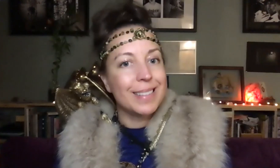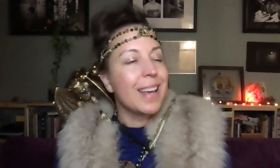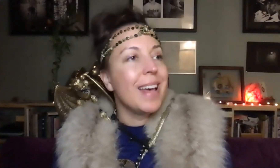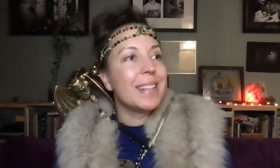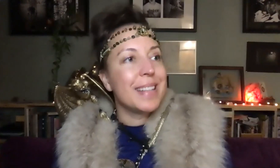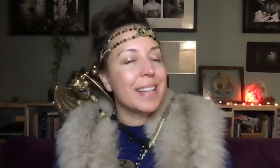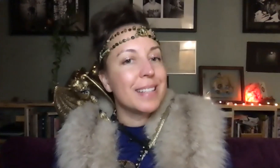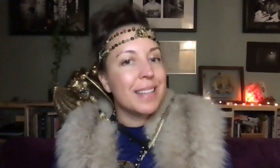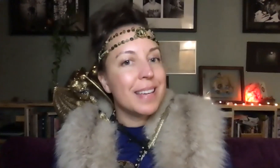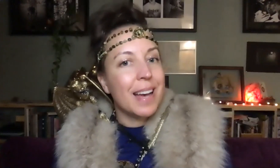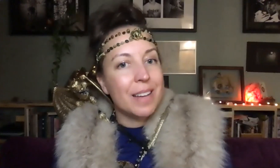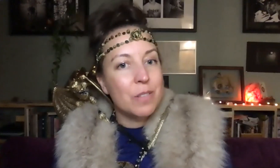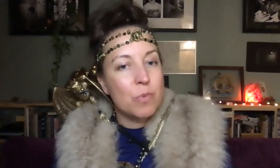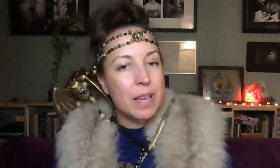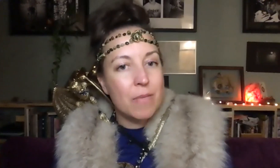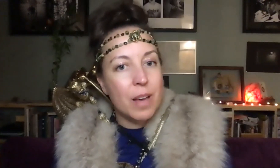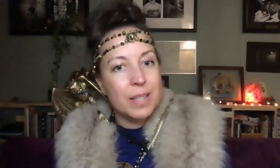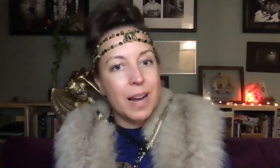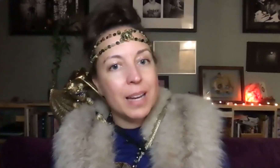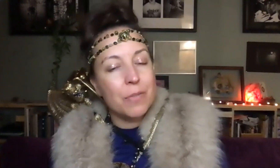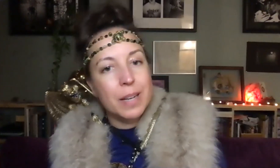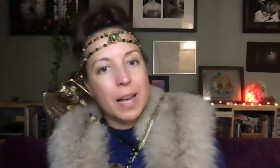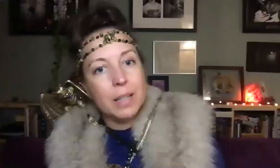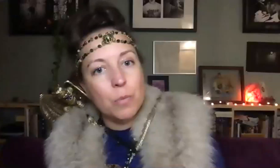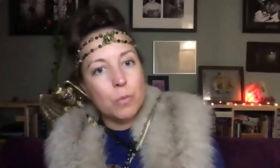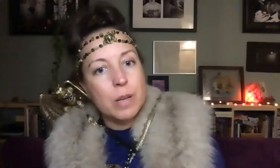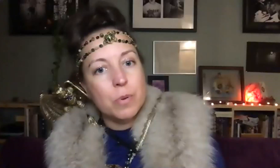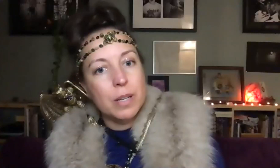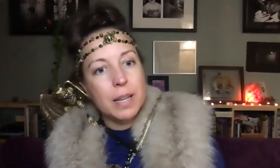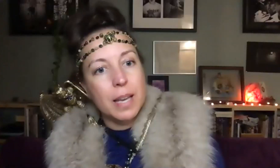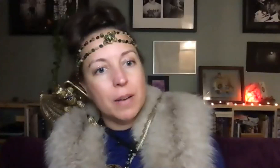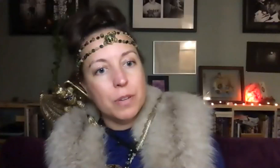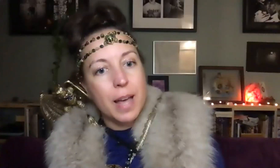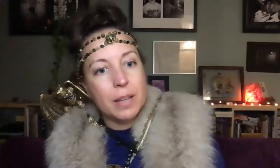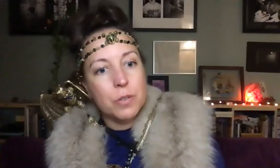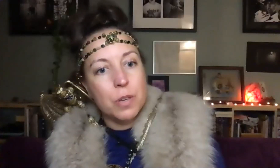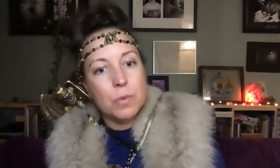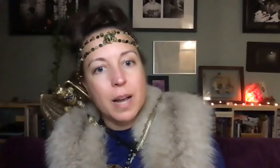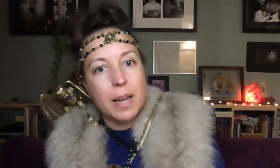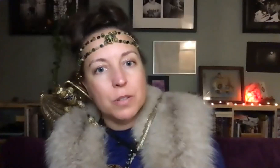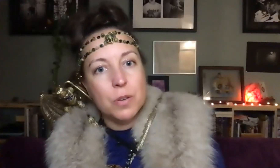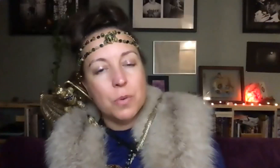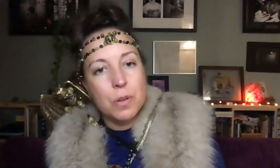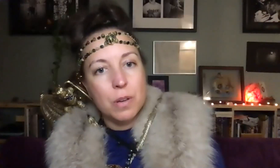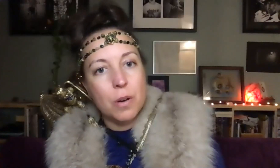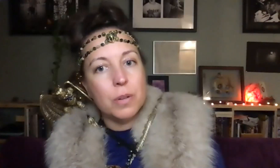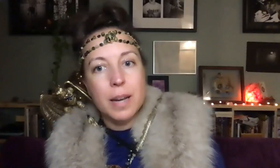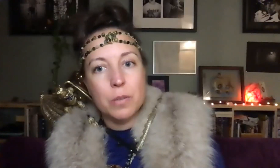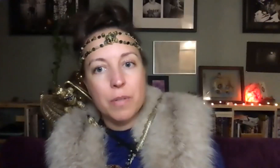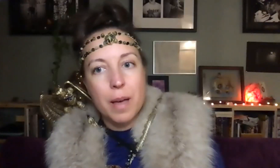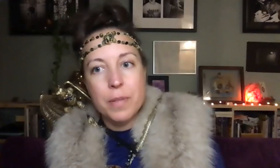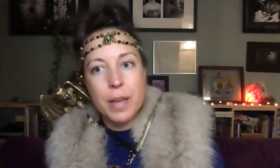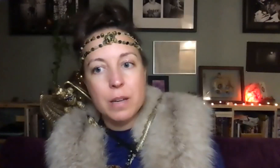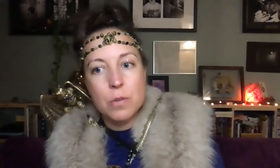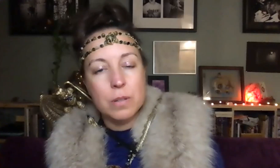resistant. And technically, I actually believe that we die every night and we're reborn again every day. So you die too, and you can go connect